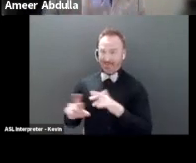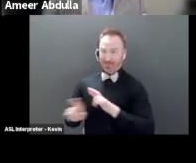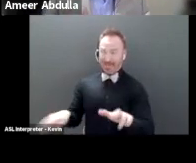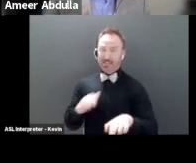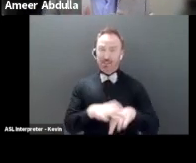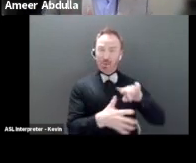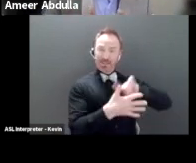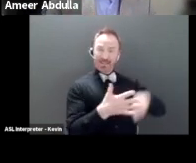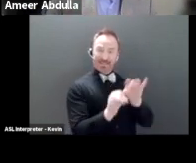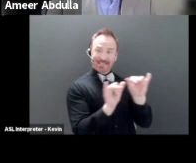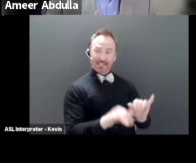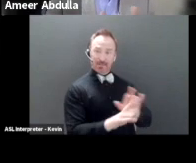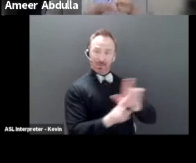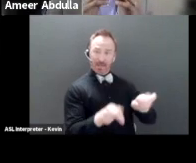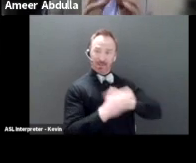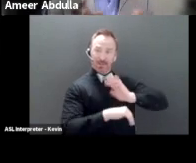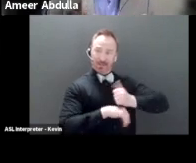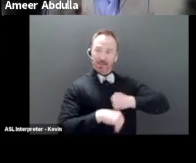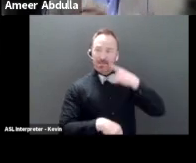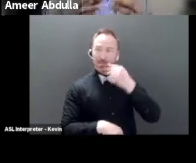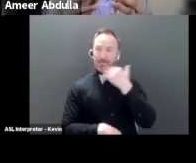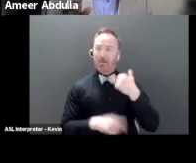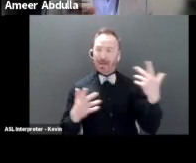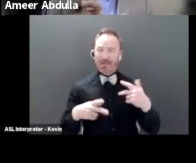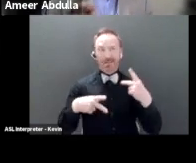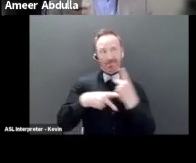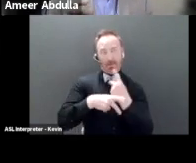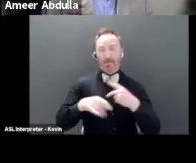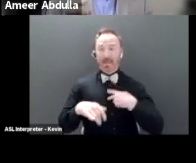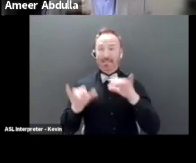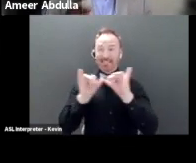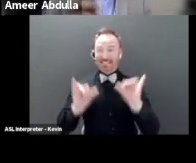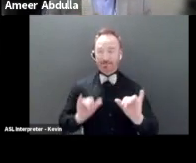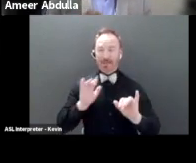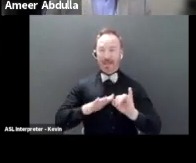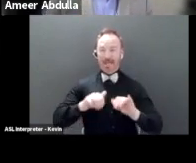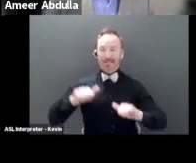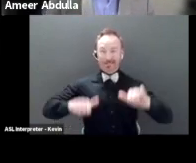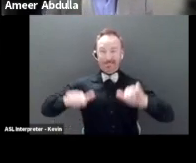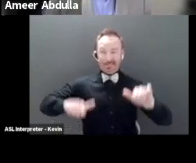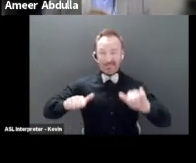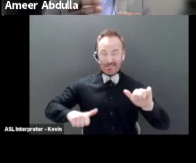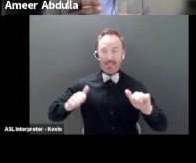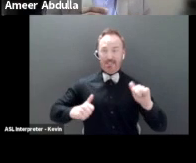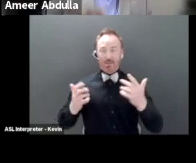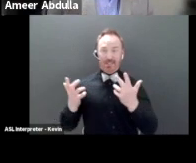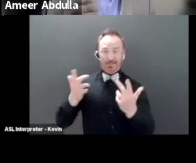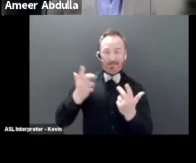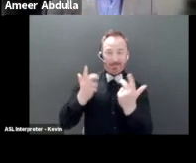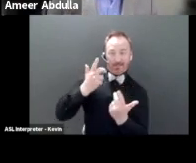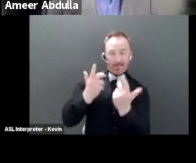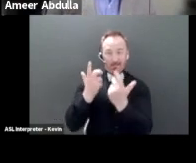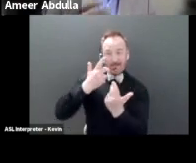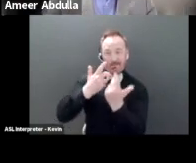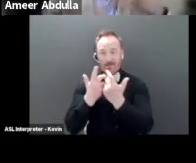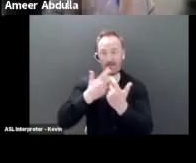so I find it actually much better to sort of work out the bugs in your system or processes before you have 2 or 3 or